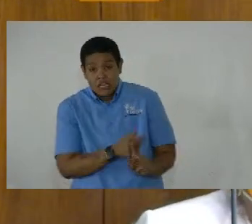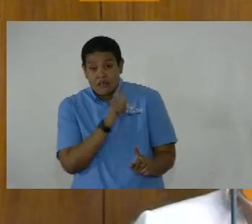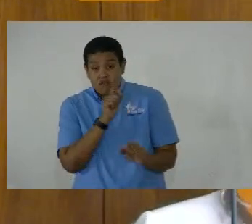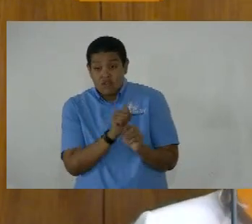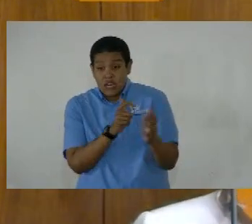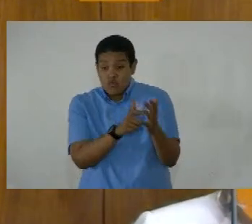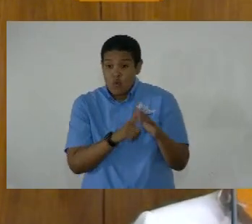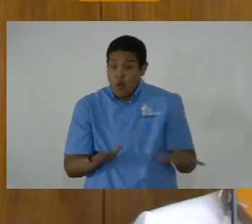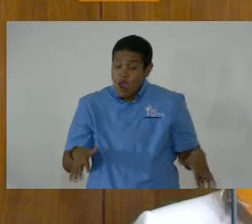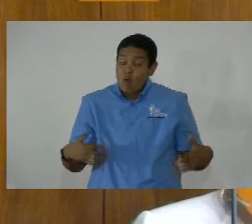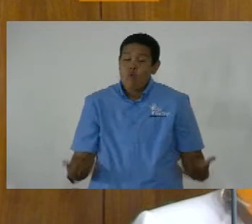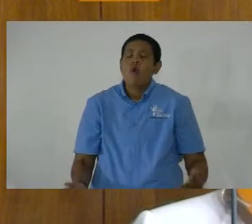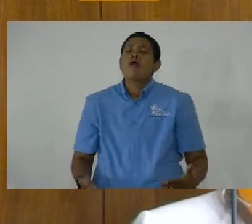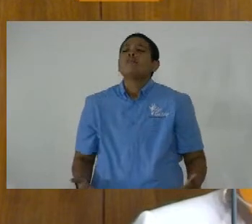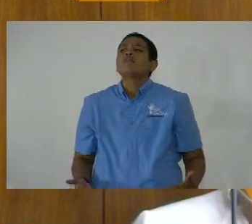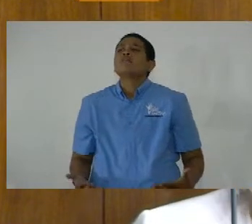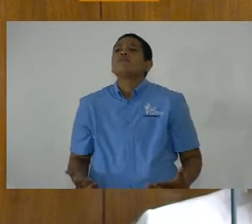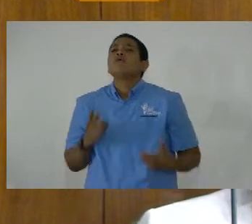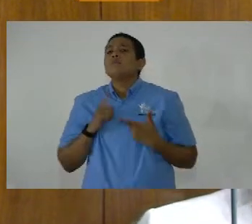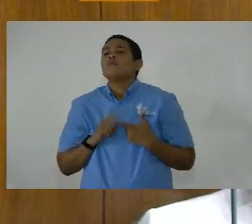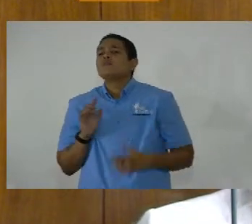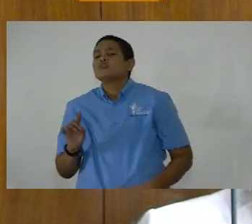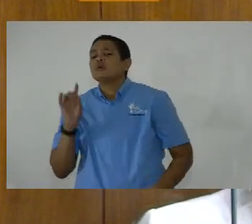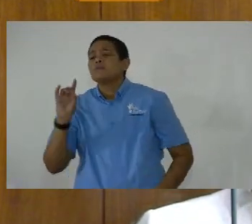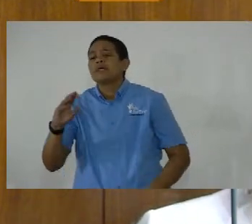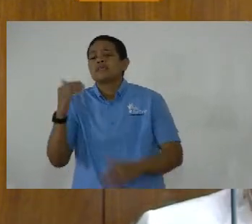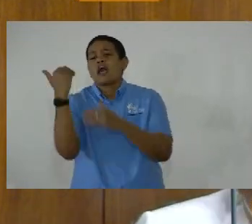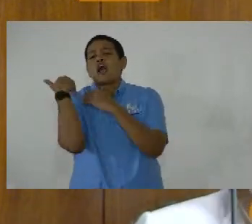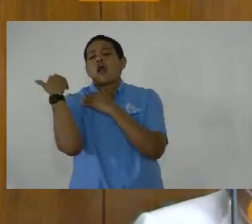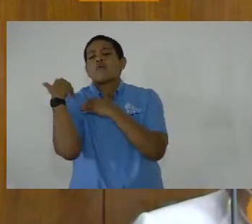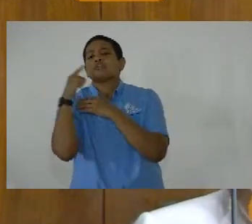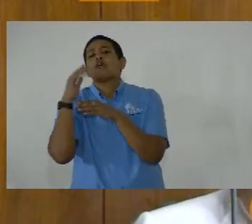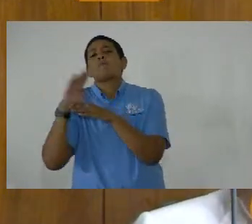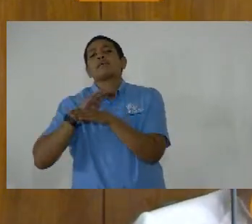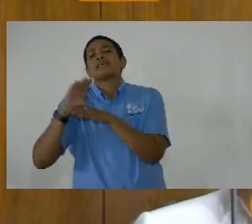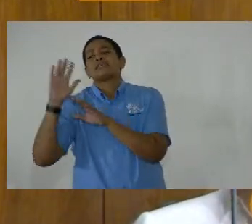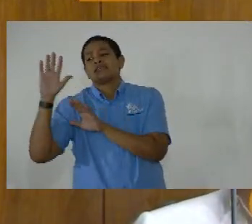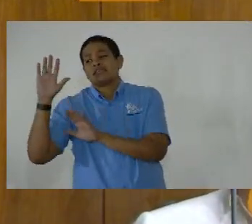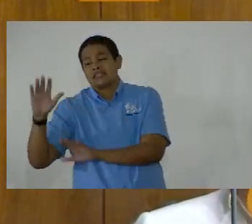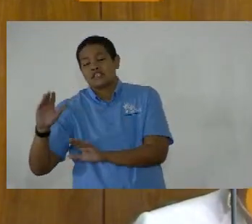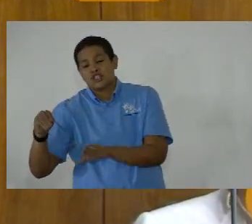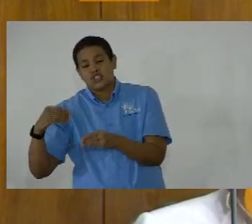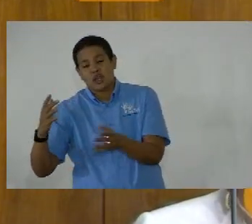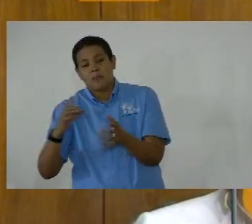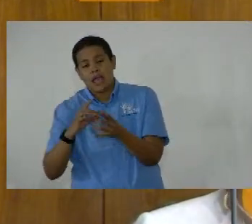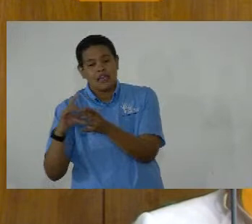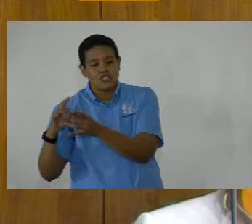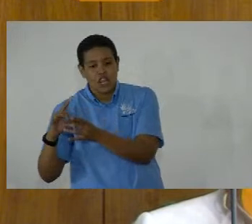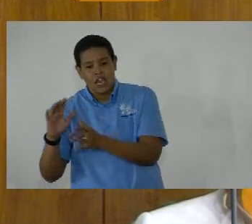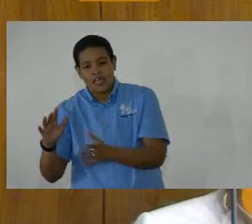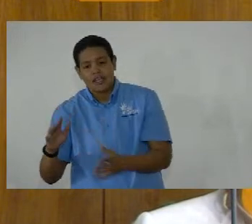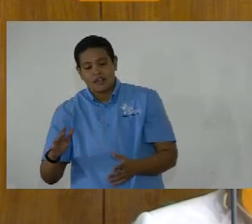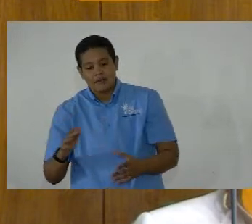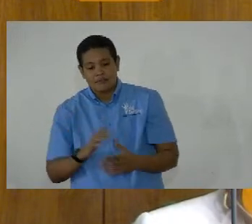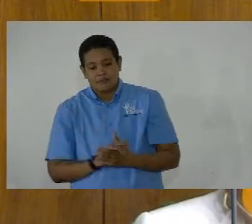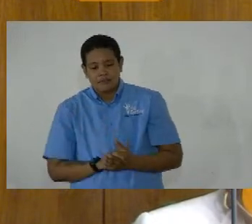requiring and placing an obligation on businesses in the supply chain to